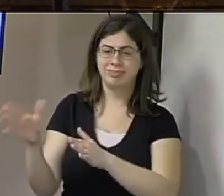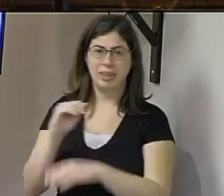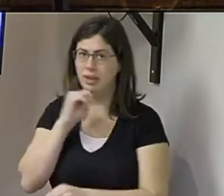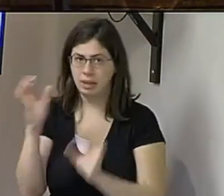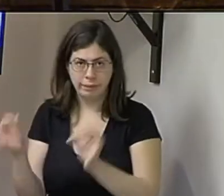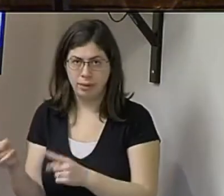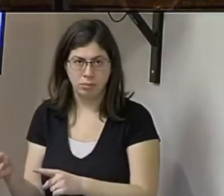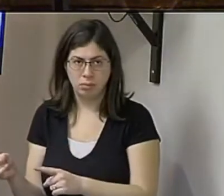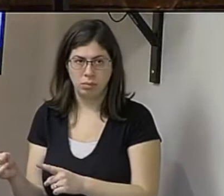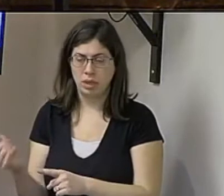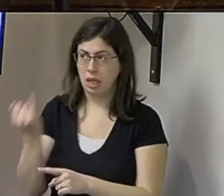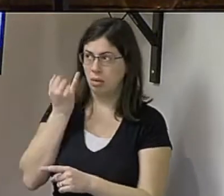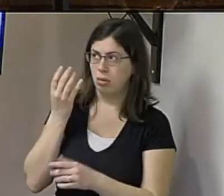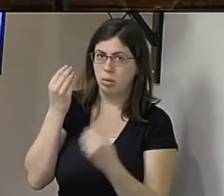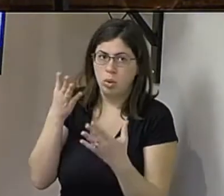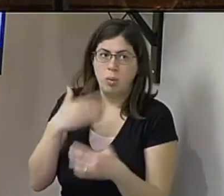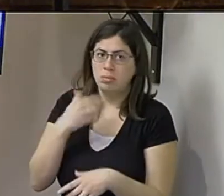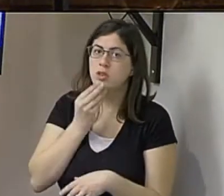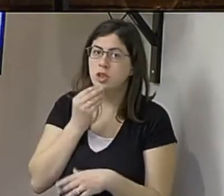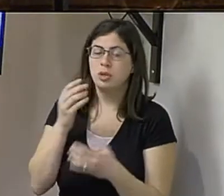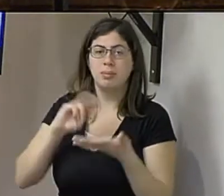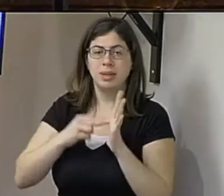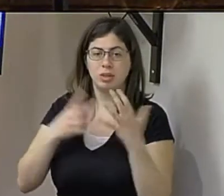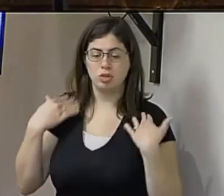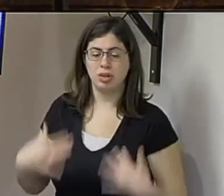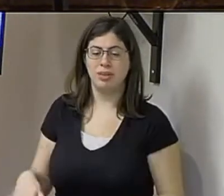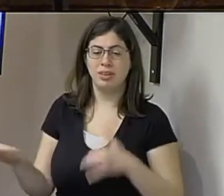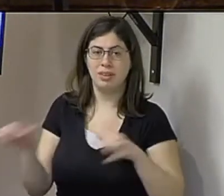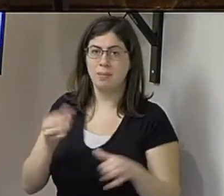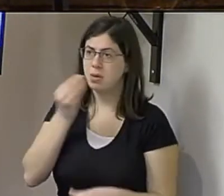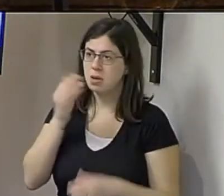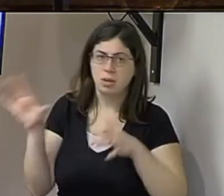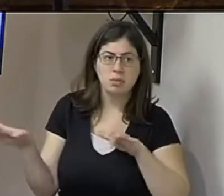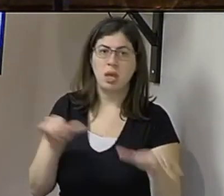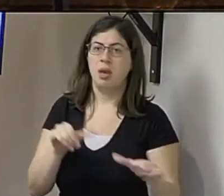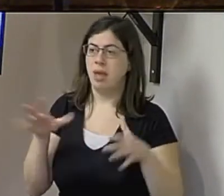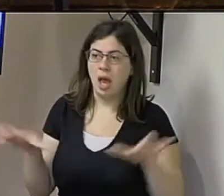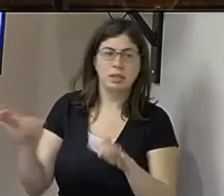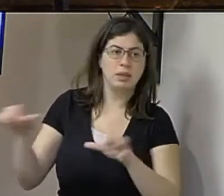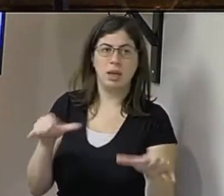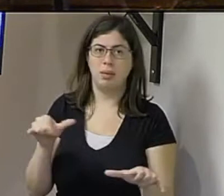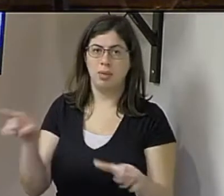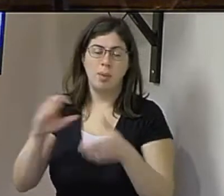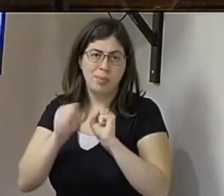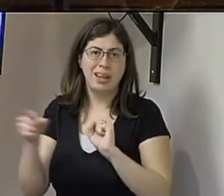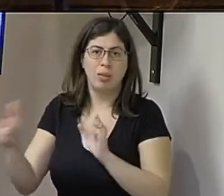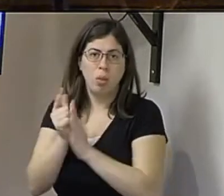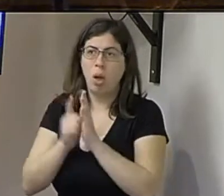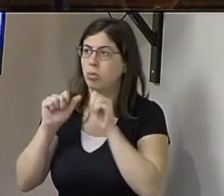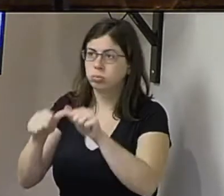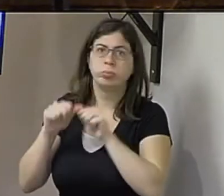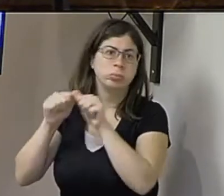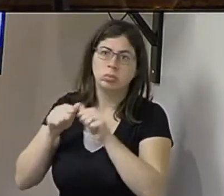and Mordecai are doing. If no one knows they're a Jew, what does that mean? It means they're dressing like Persians, they're eating like Persians, they're acting like Persians. They're breaking God's law constantly in doing